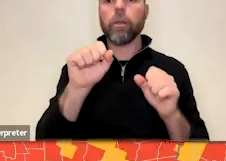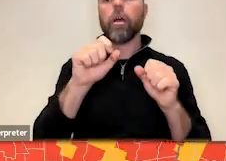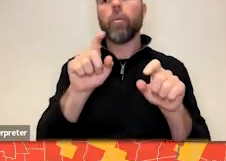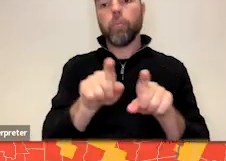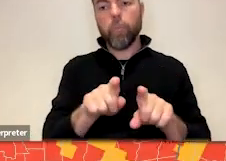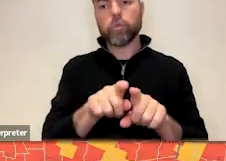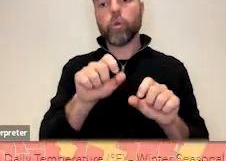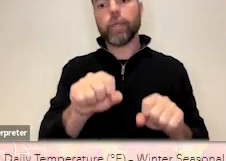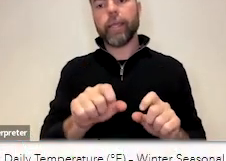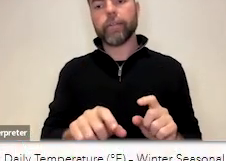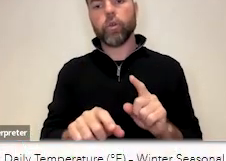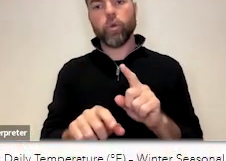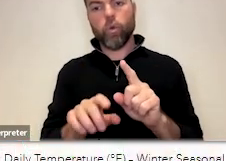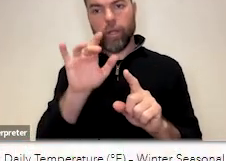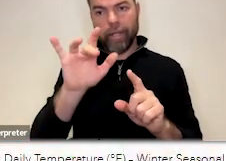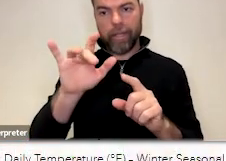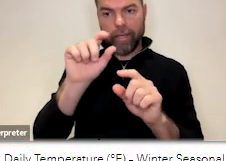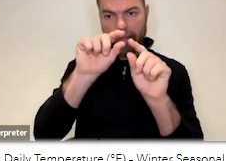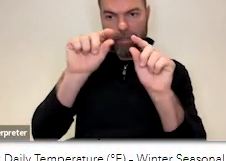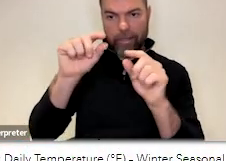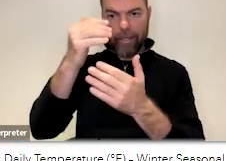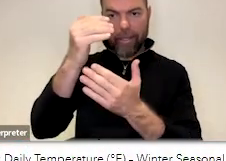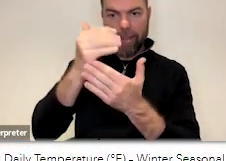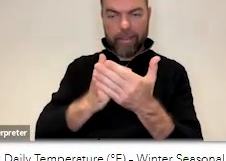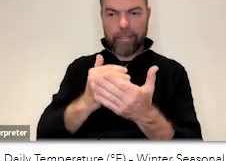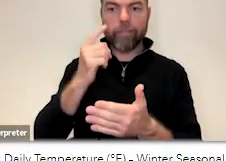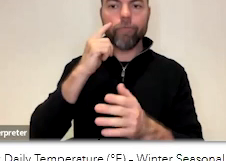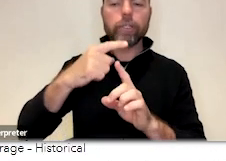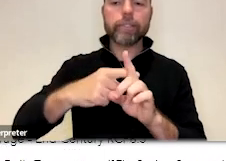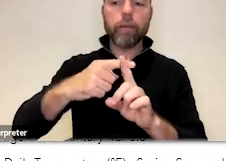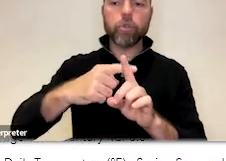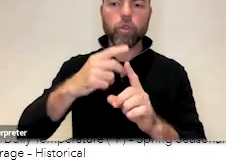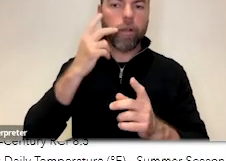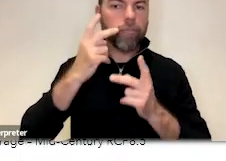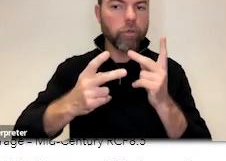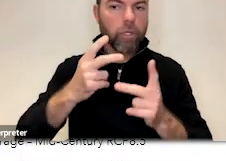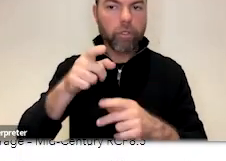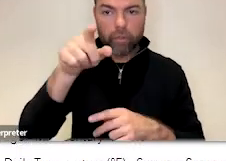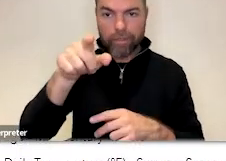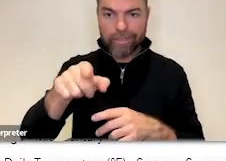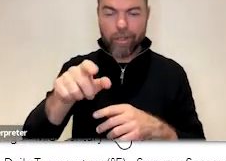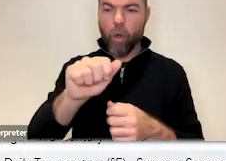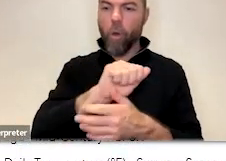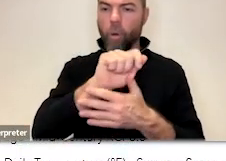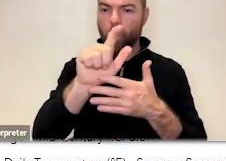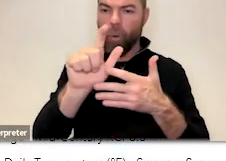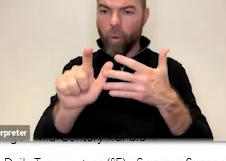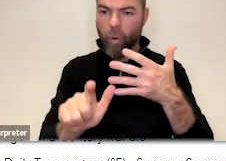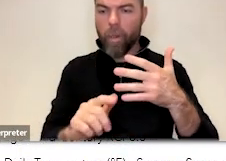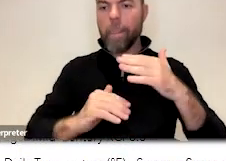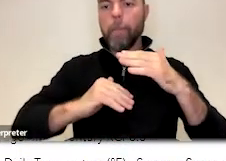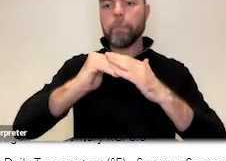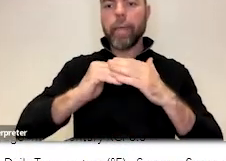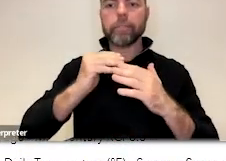here to our layer list for our temperature visualizations, and I can see every single one of those maximum